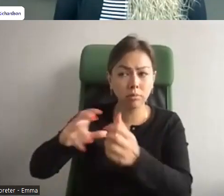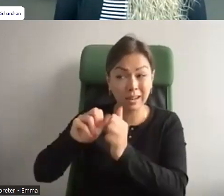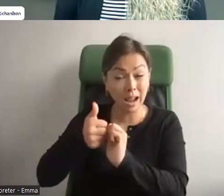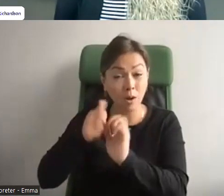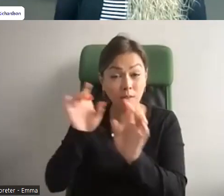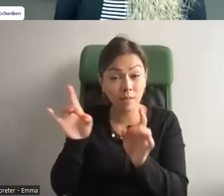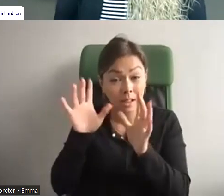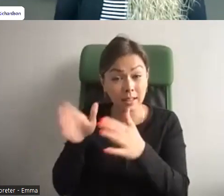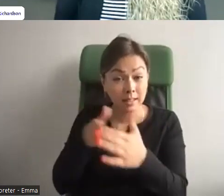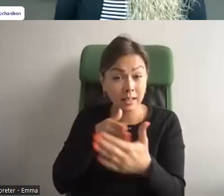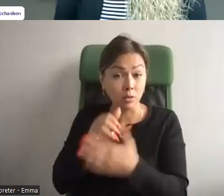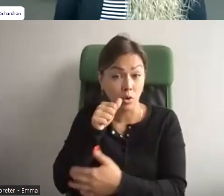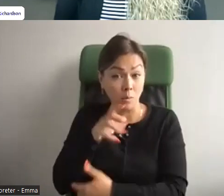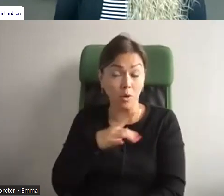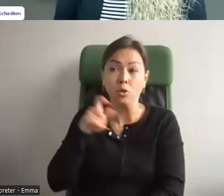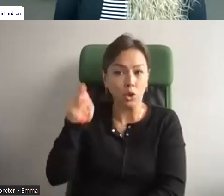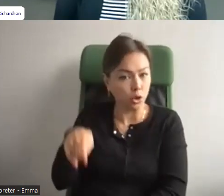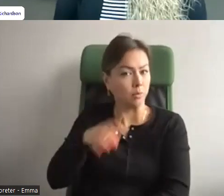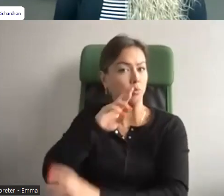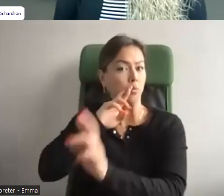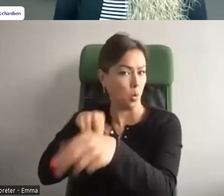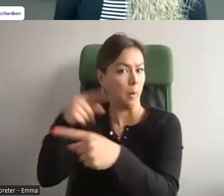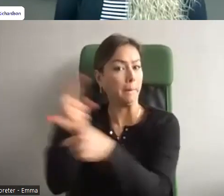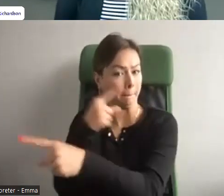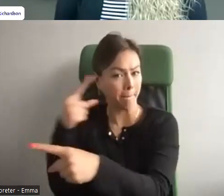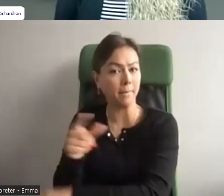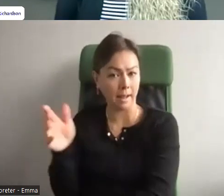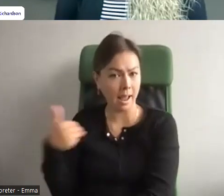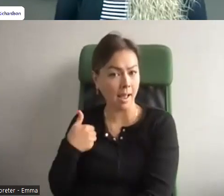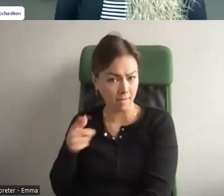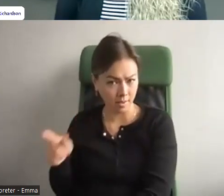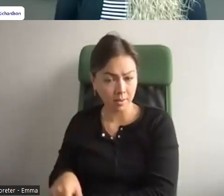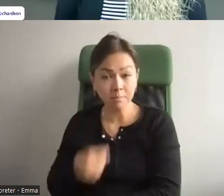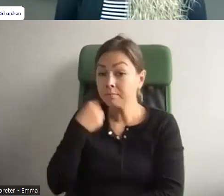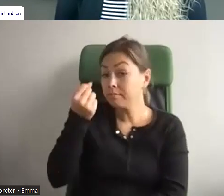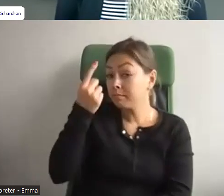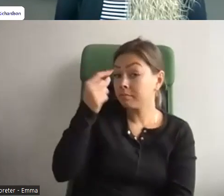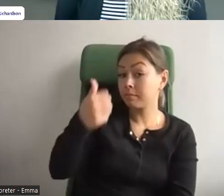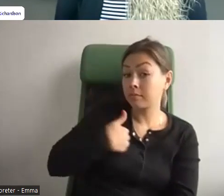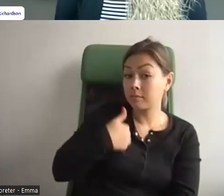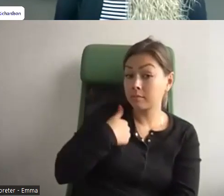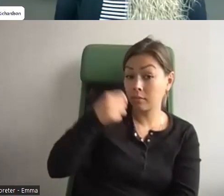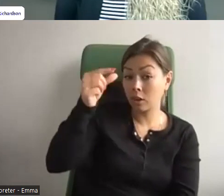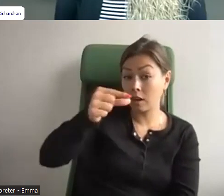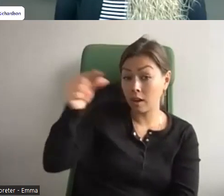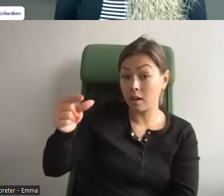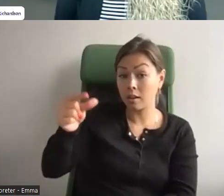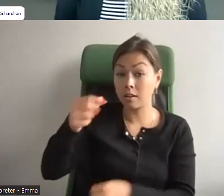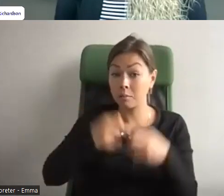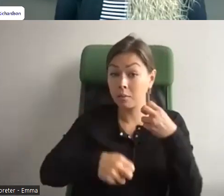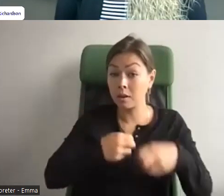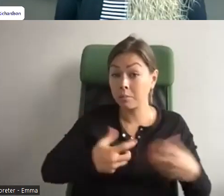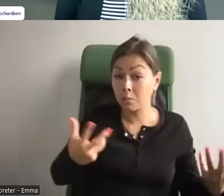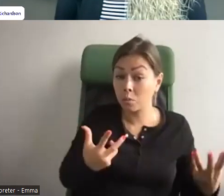women should be reported. The problem with the Canadian government is that, things like wars